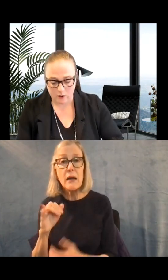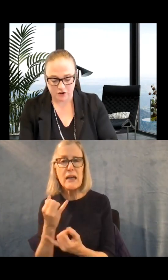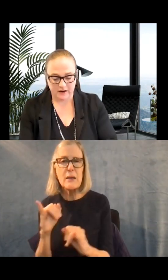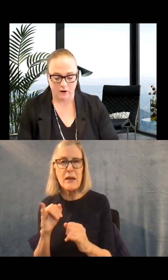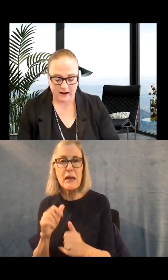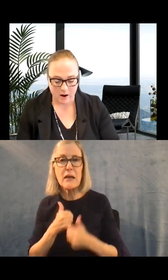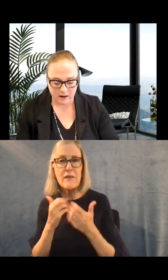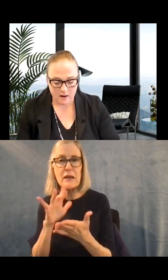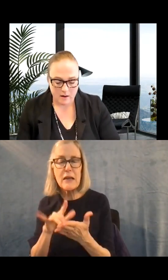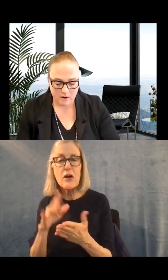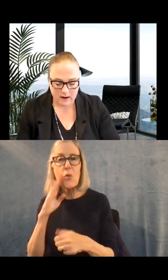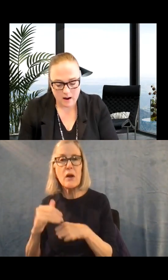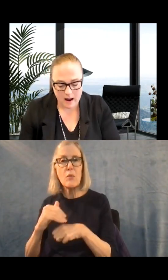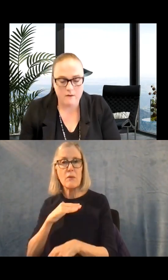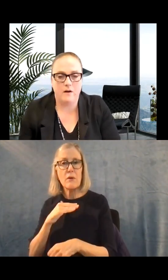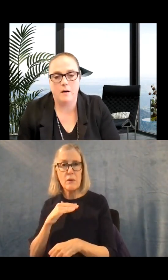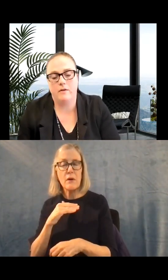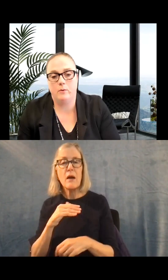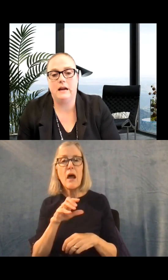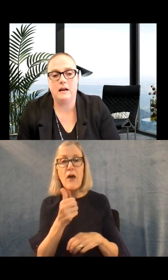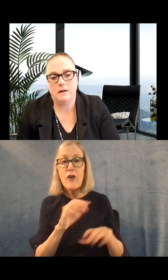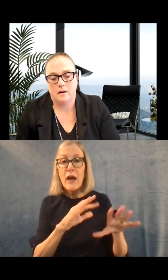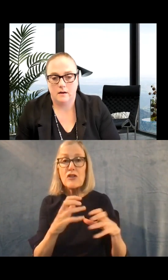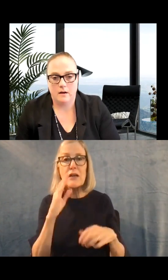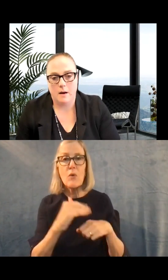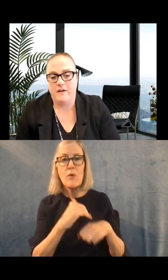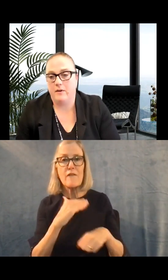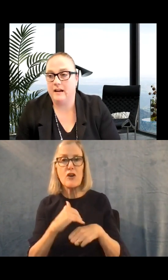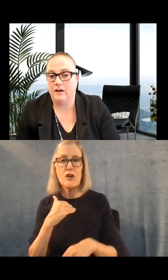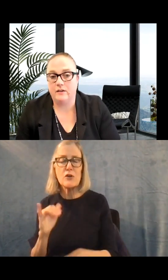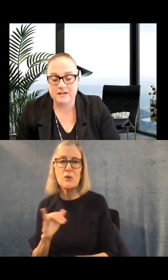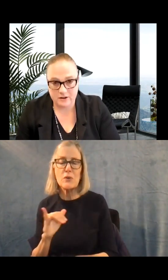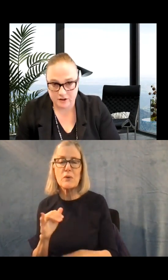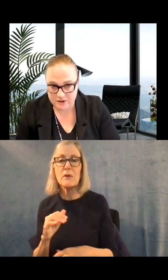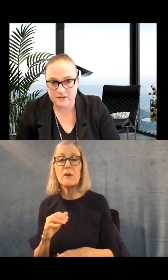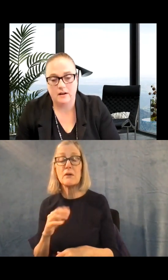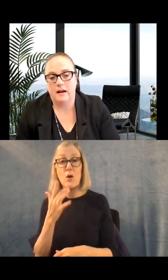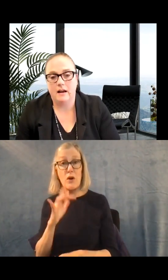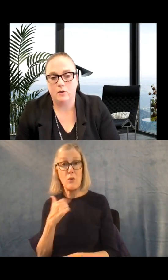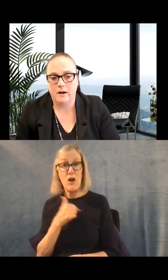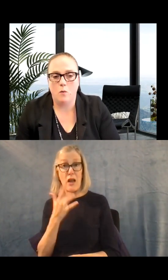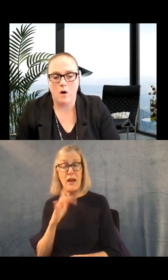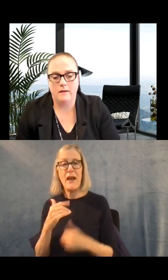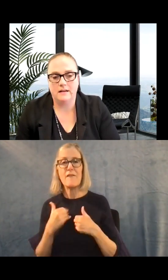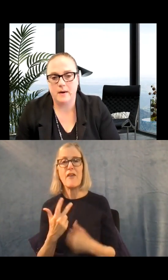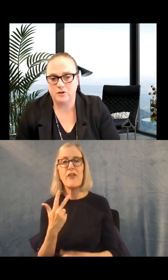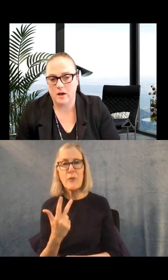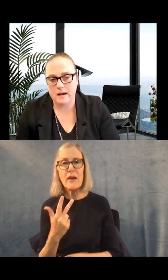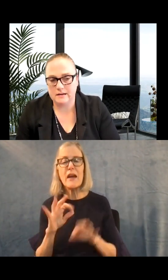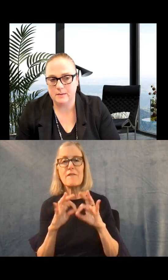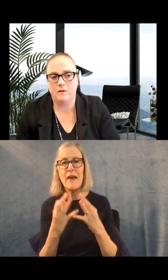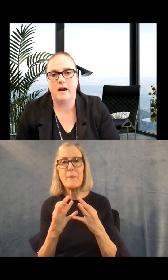We are fortunate in our county that we have 3 family caregiver centers, including one